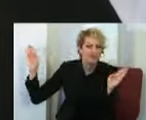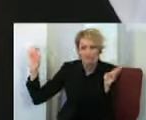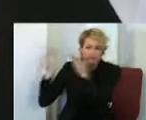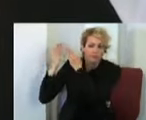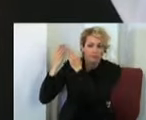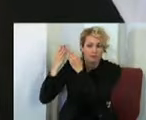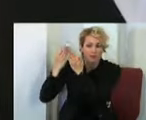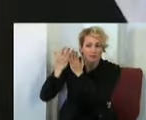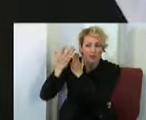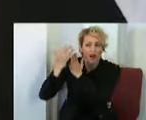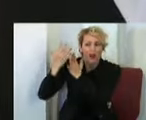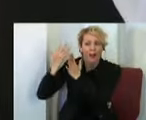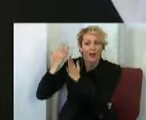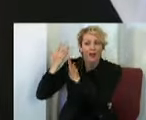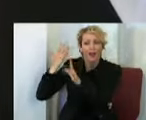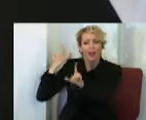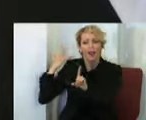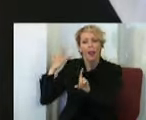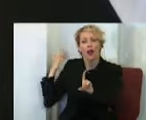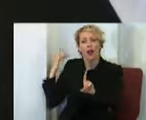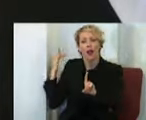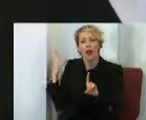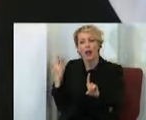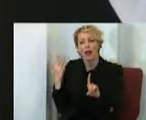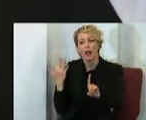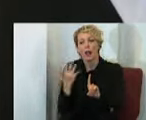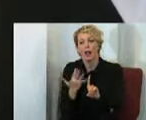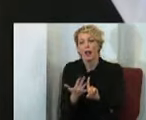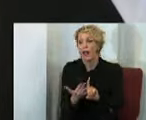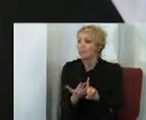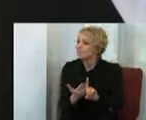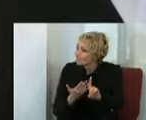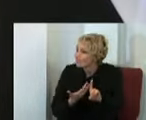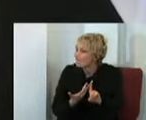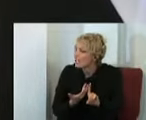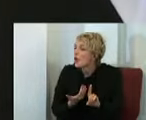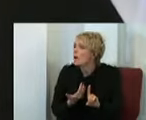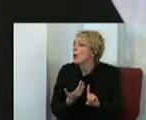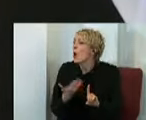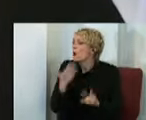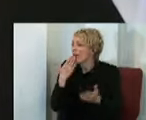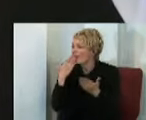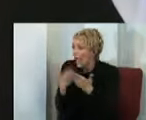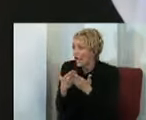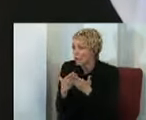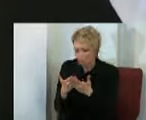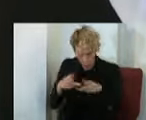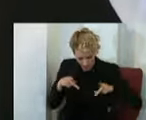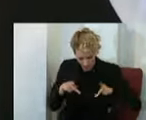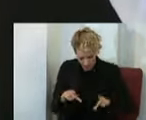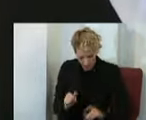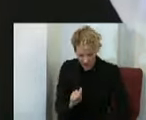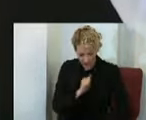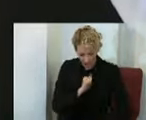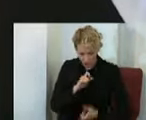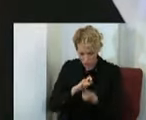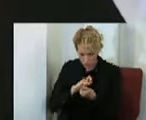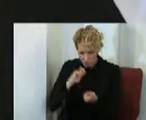God. But most of all, we thank you that we are allowing ourselves to be